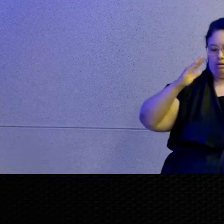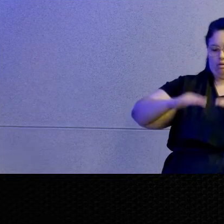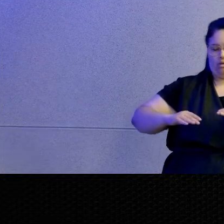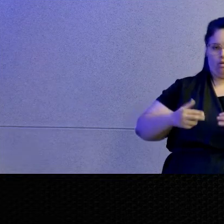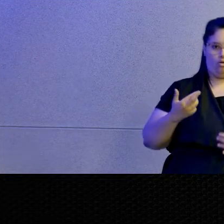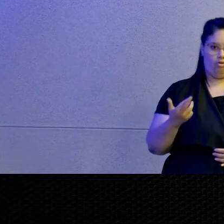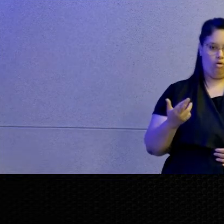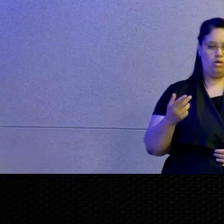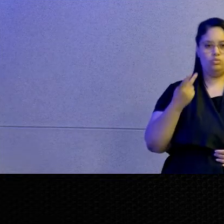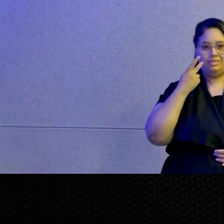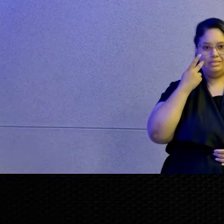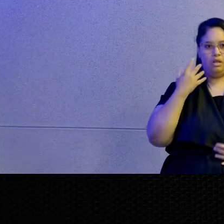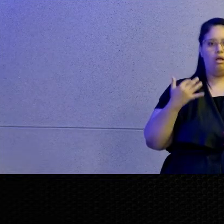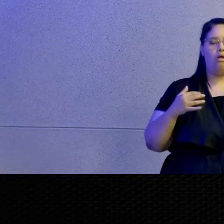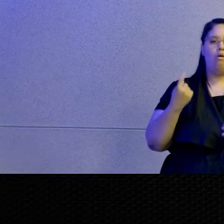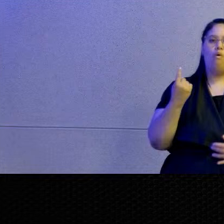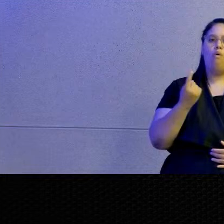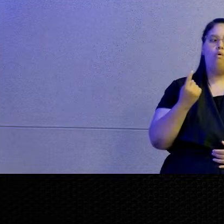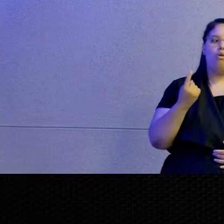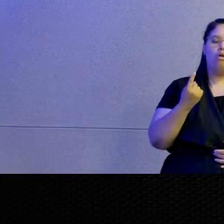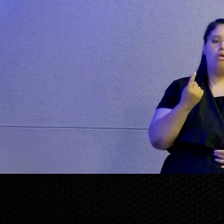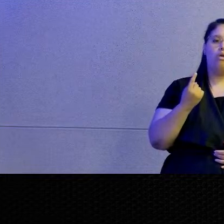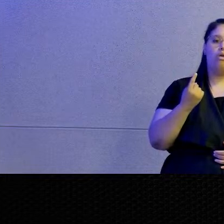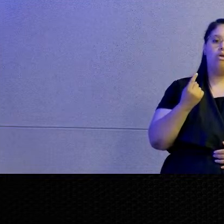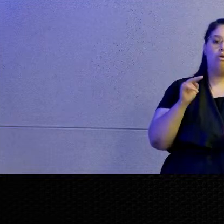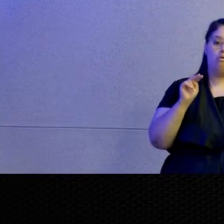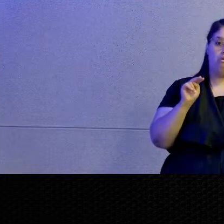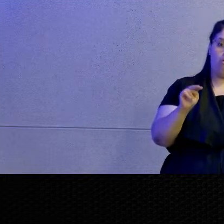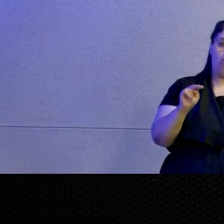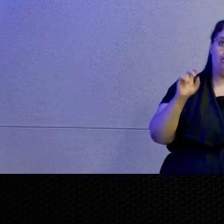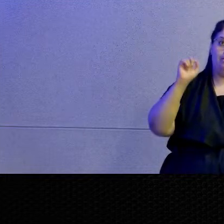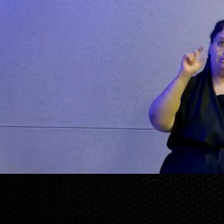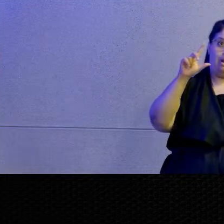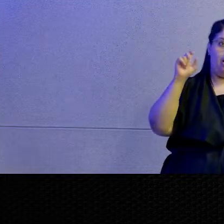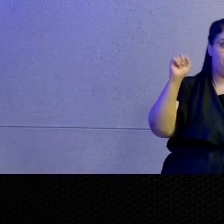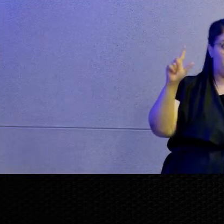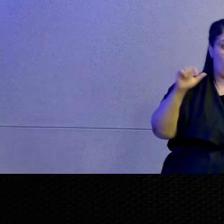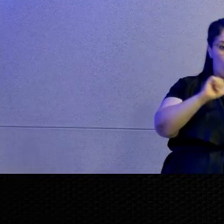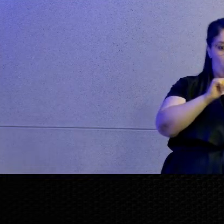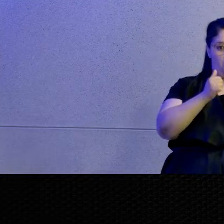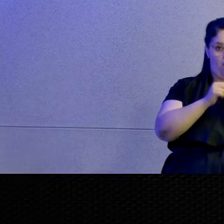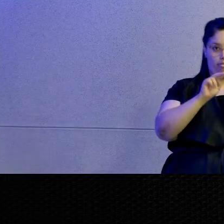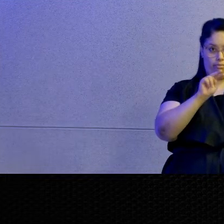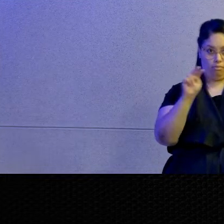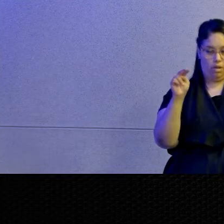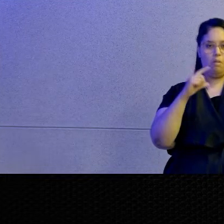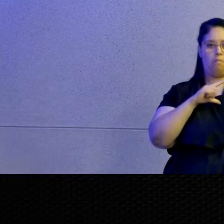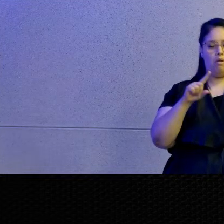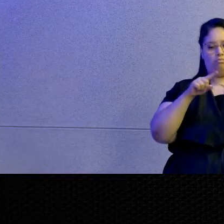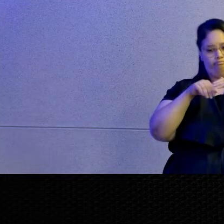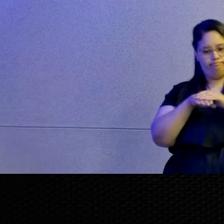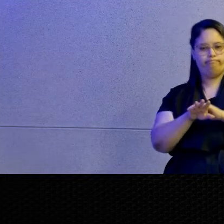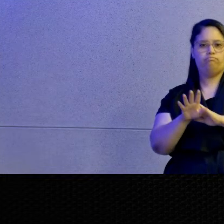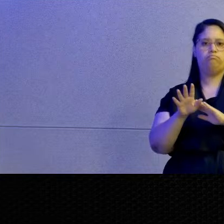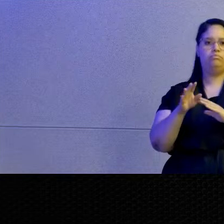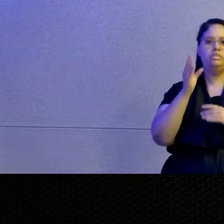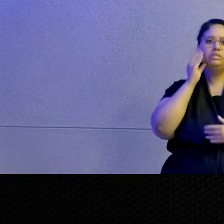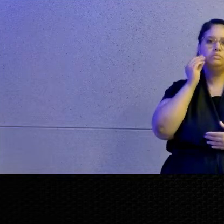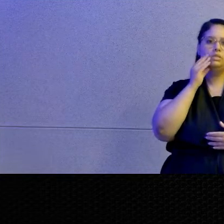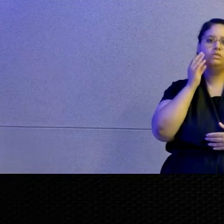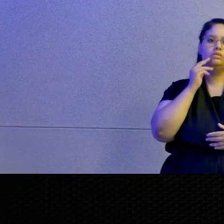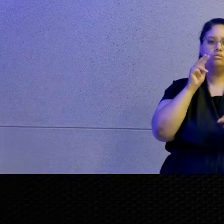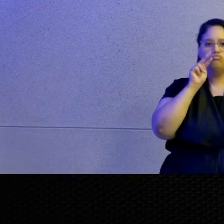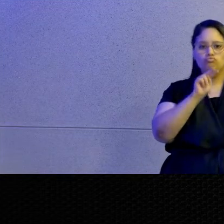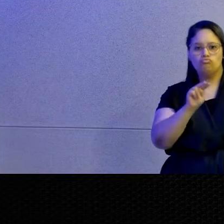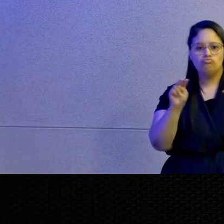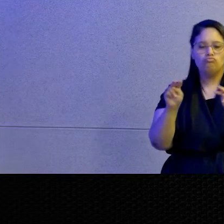right, that really it's not coming to look at the slides and look at the mathematics, but you go in and have hands-on